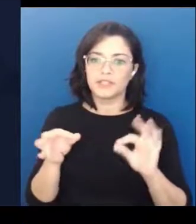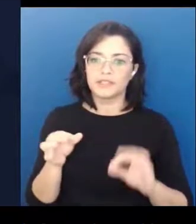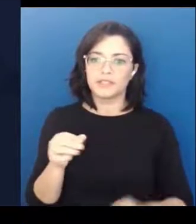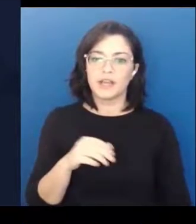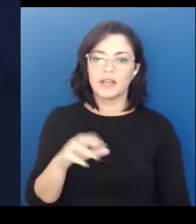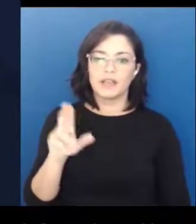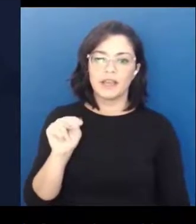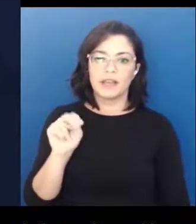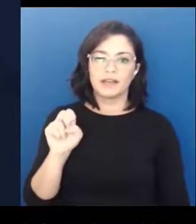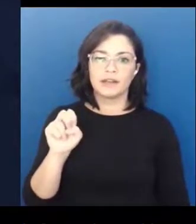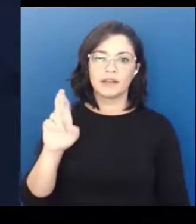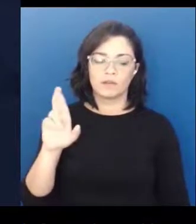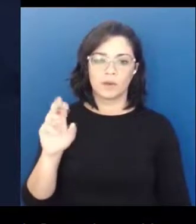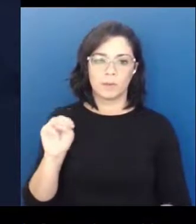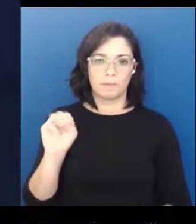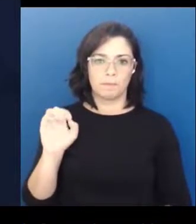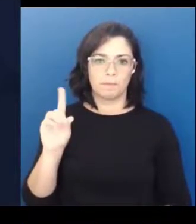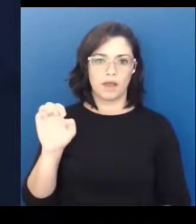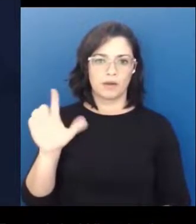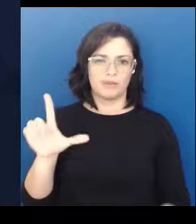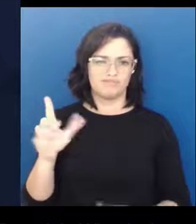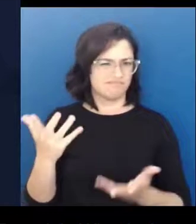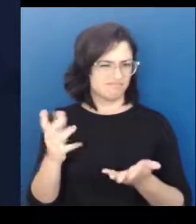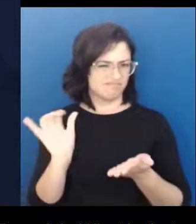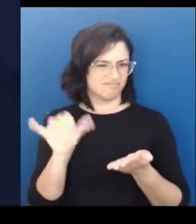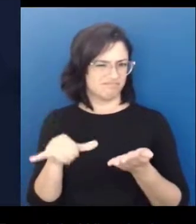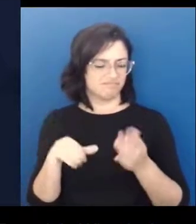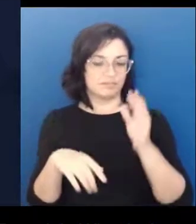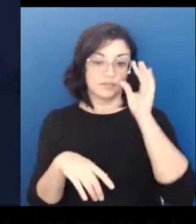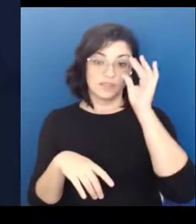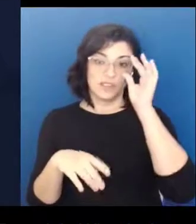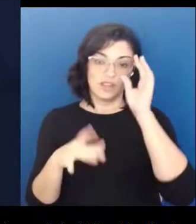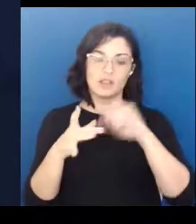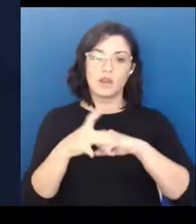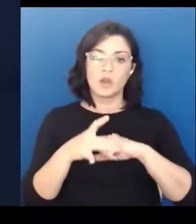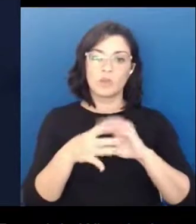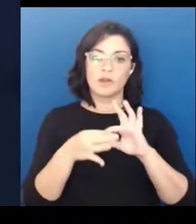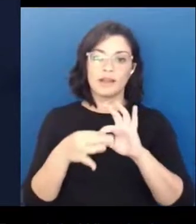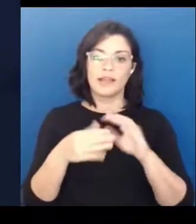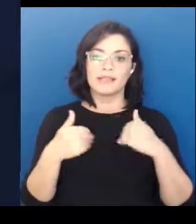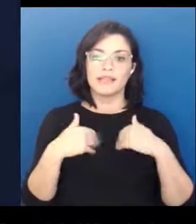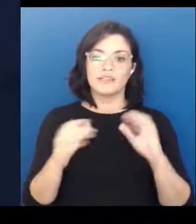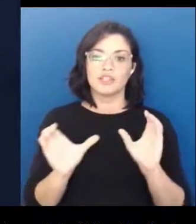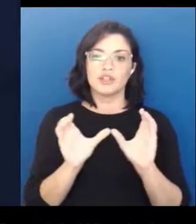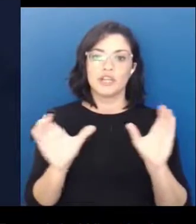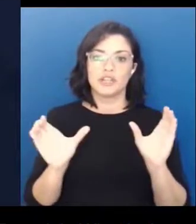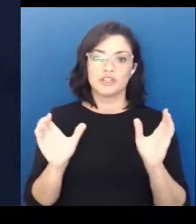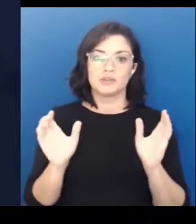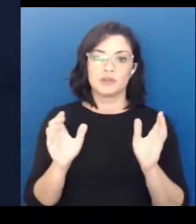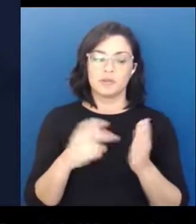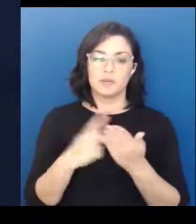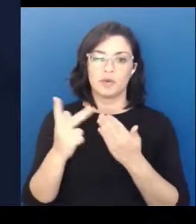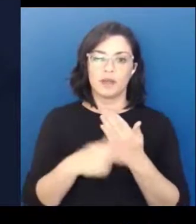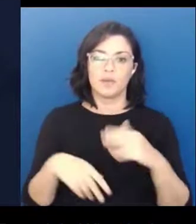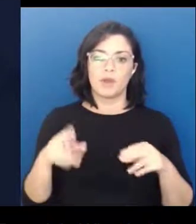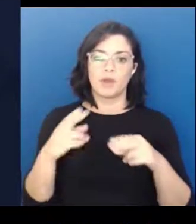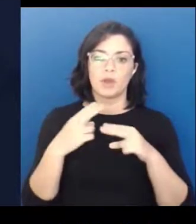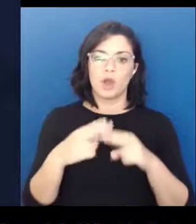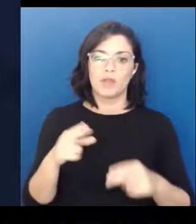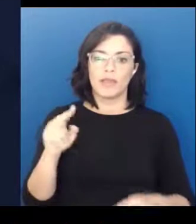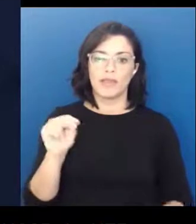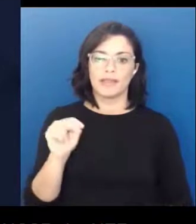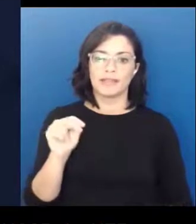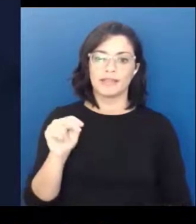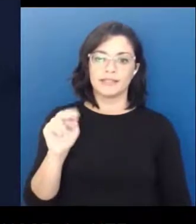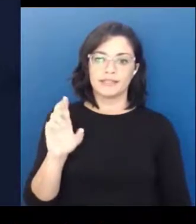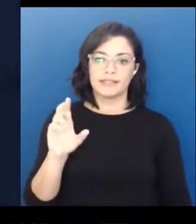certification program called the NCSP, the NER Certified Speech-to-Text Provider.